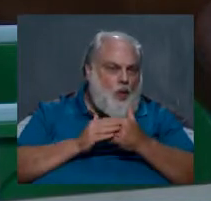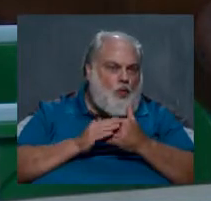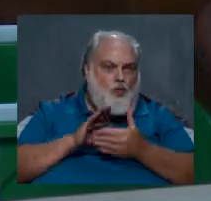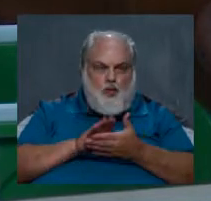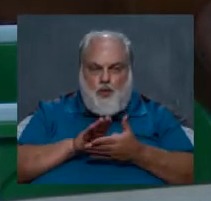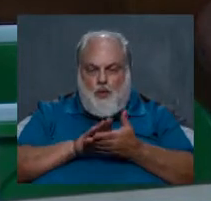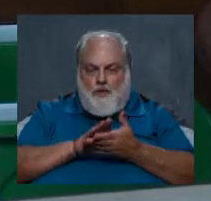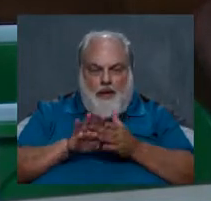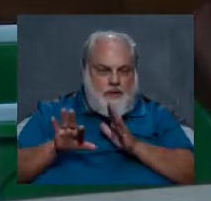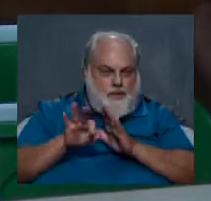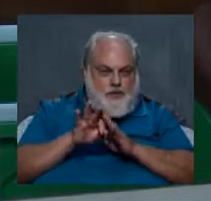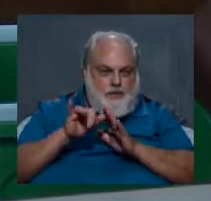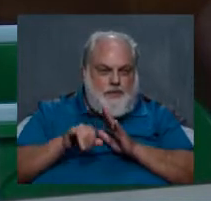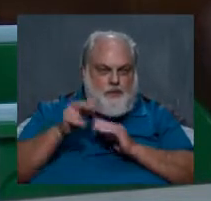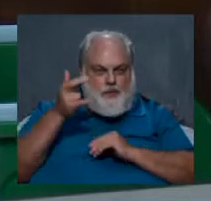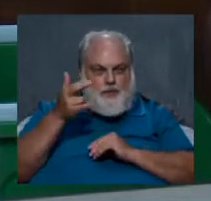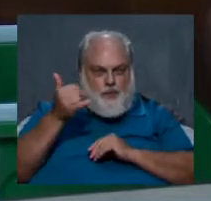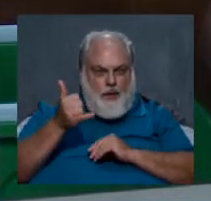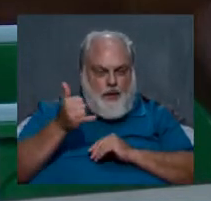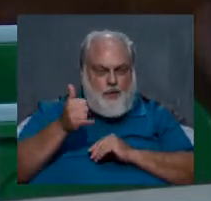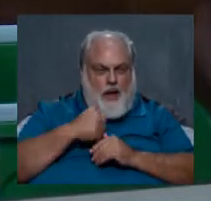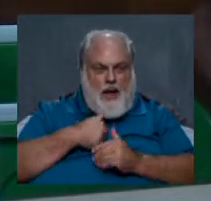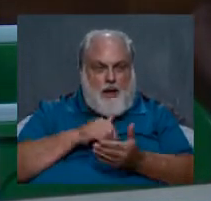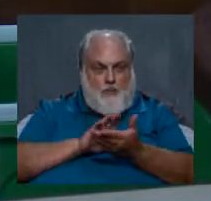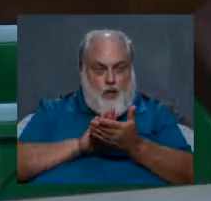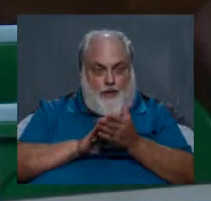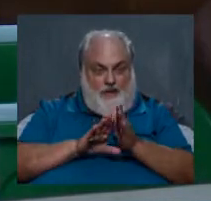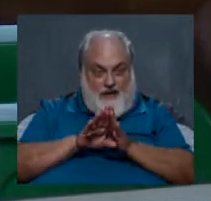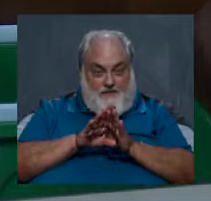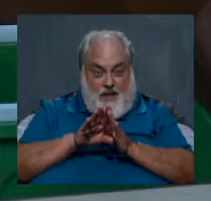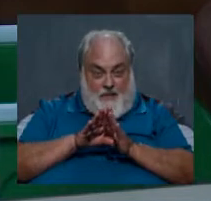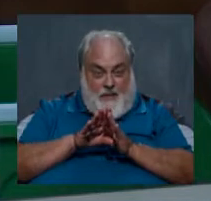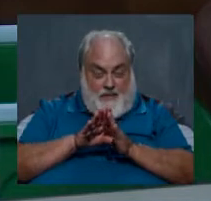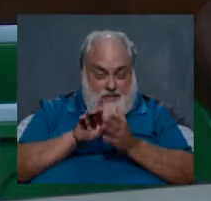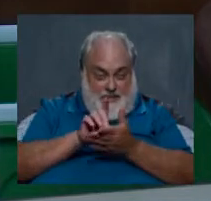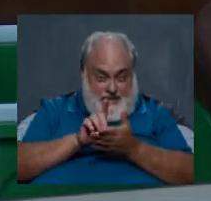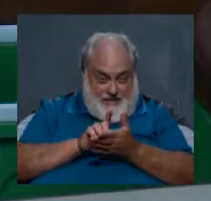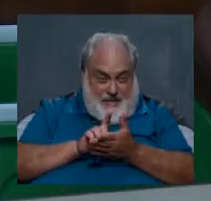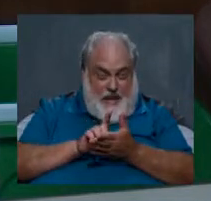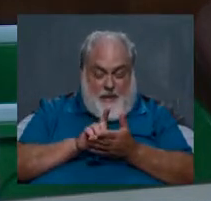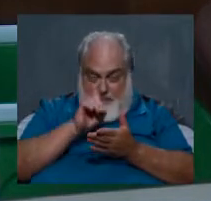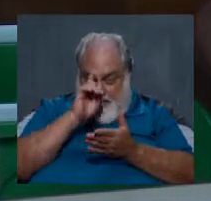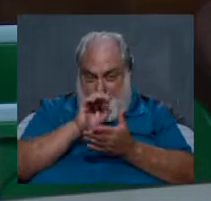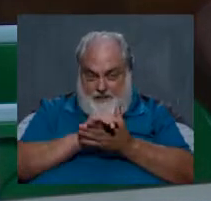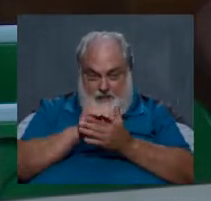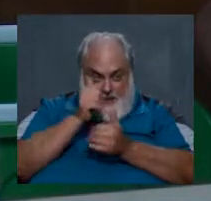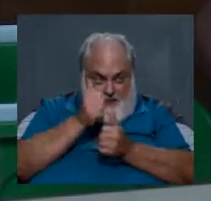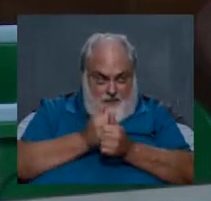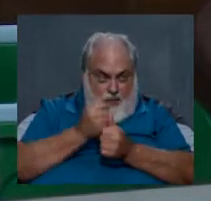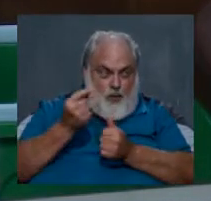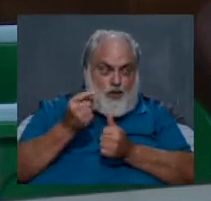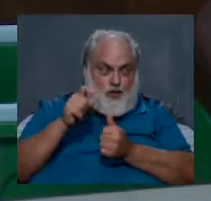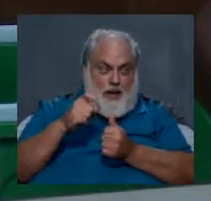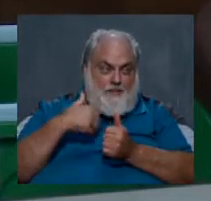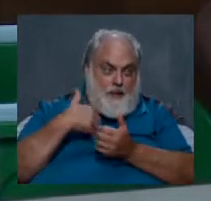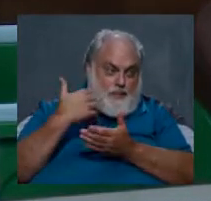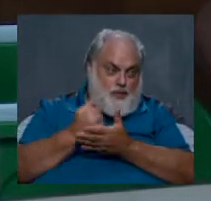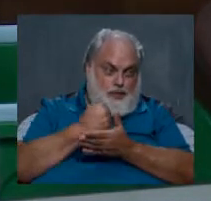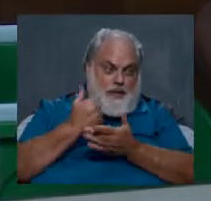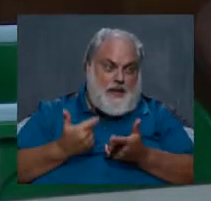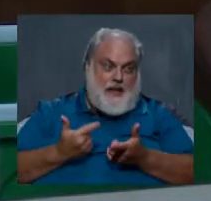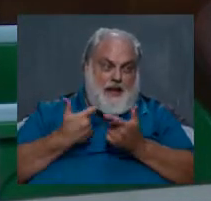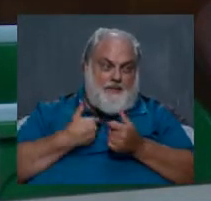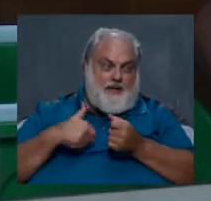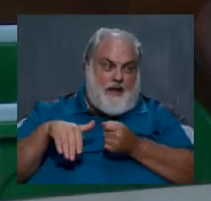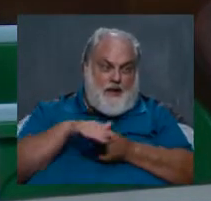pick this area is why people live here. So I applaud the development that's being designed here because I think everyone should have an opportunity to live in